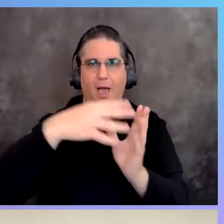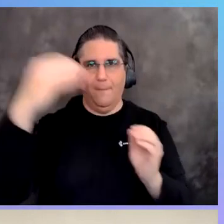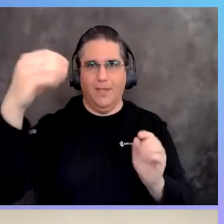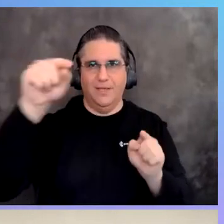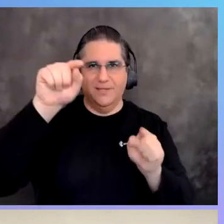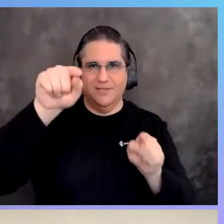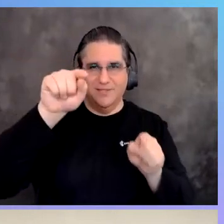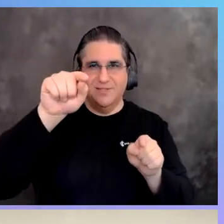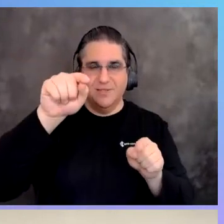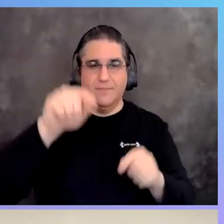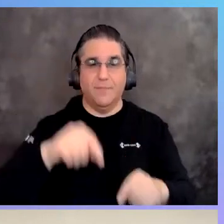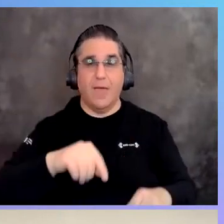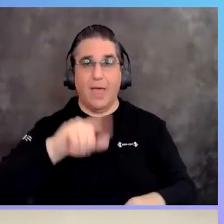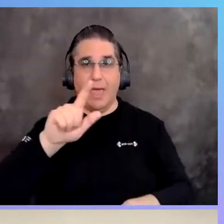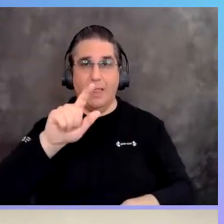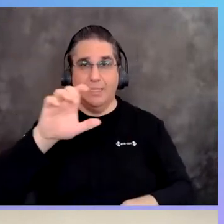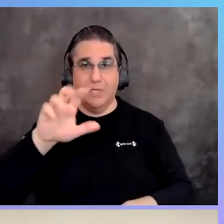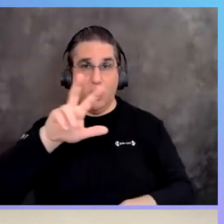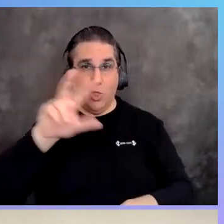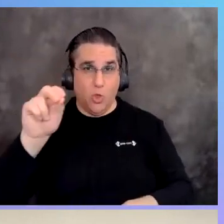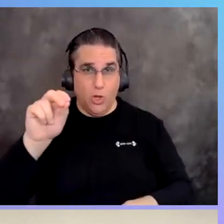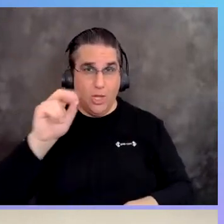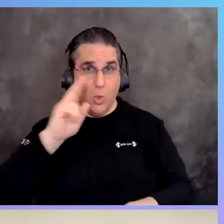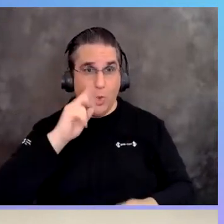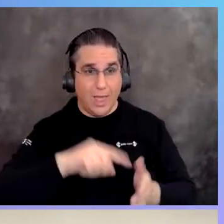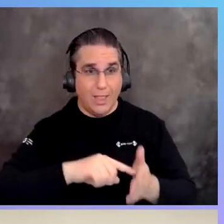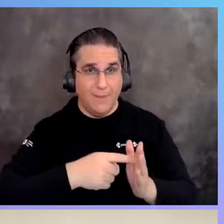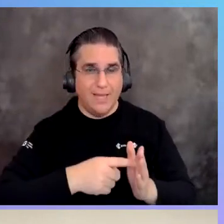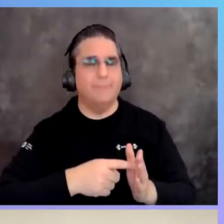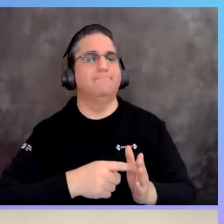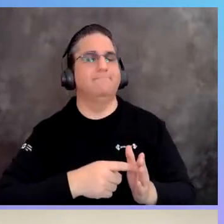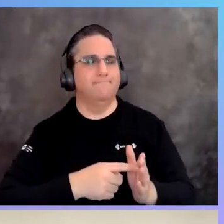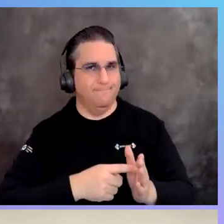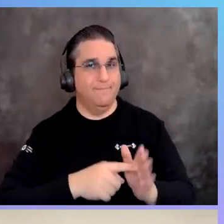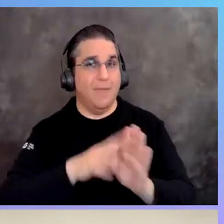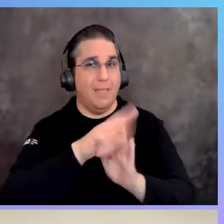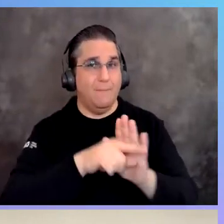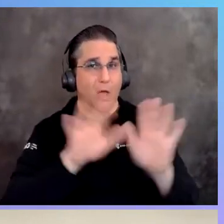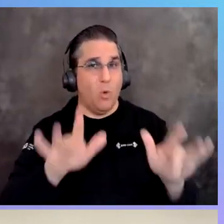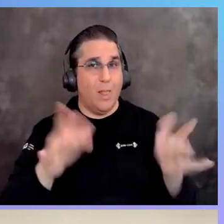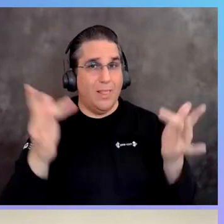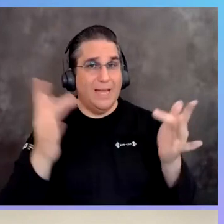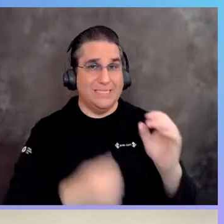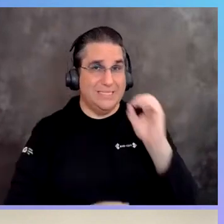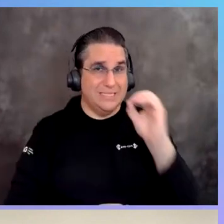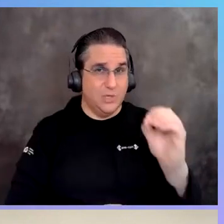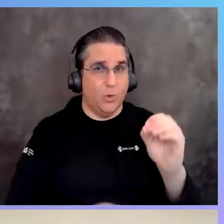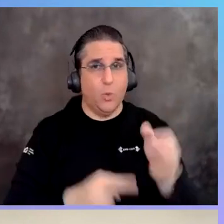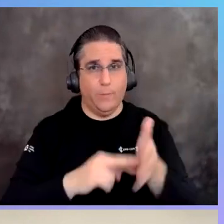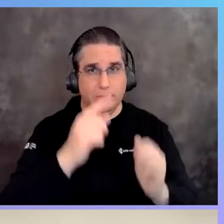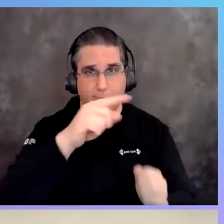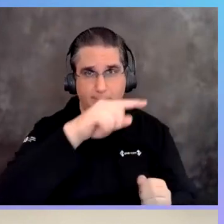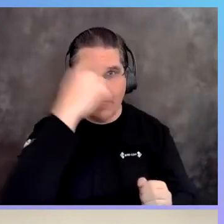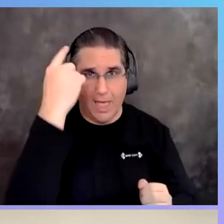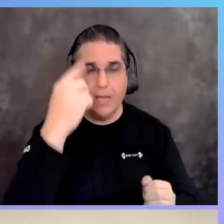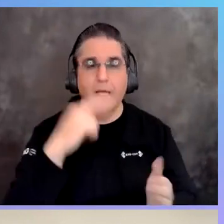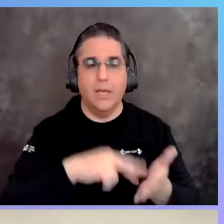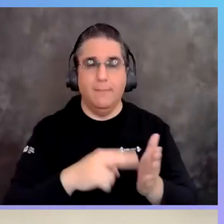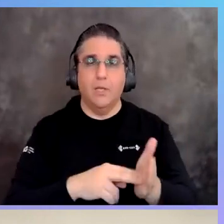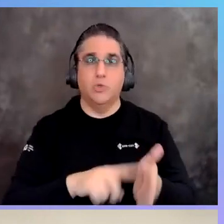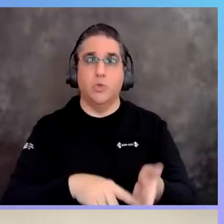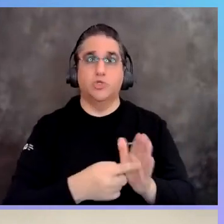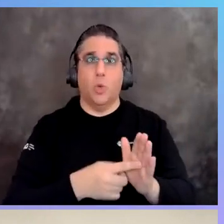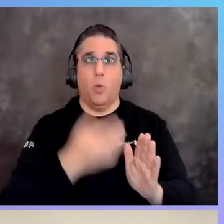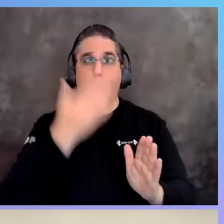LC30 begins, it's a telltale sign. When the background lightness is 0 or black, you start at a foreground